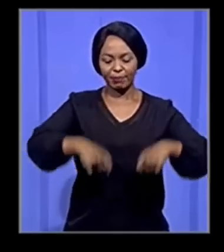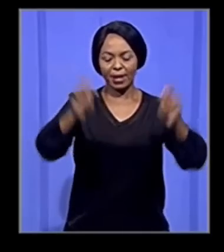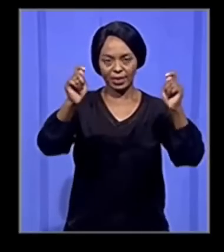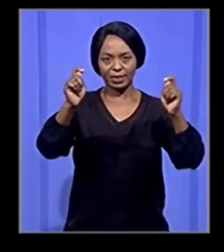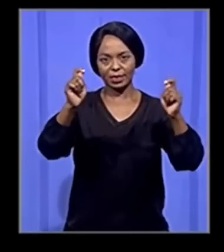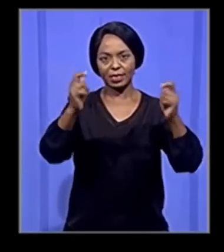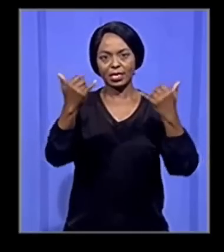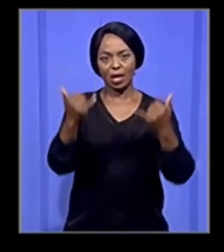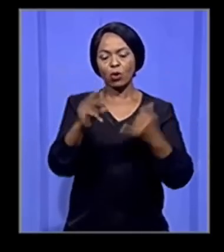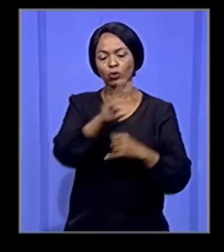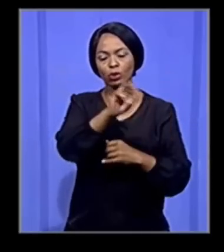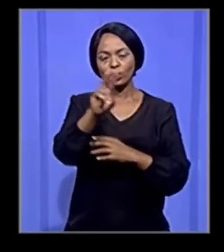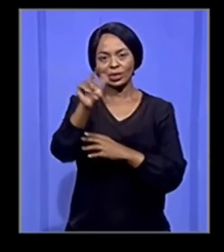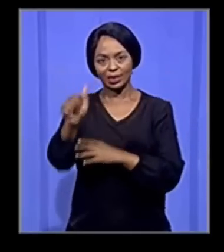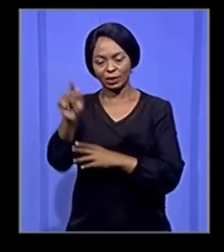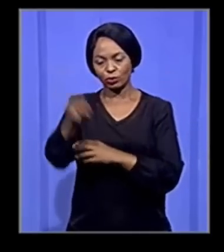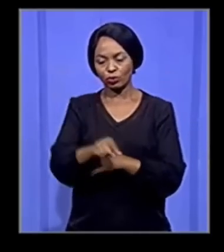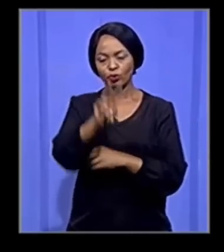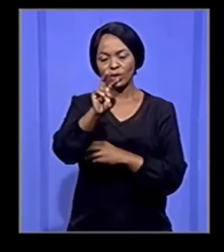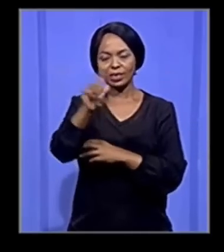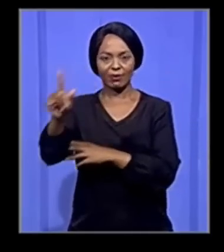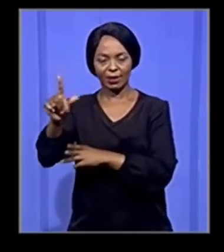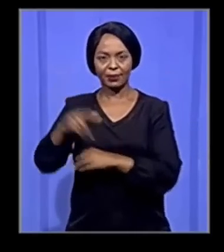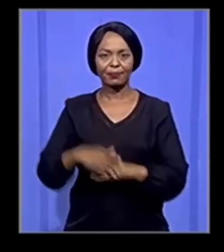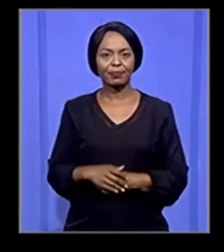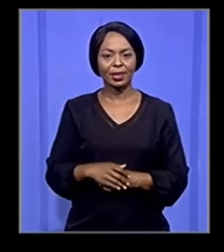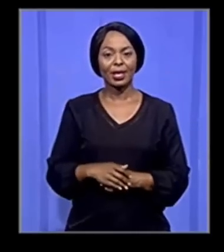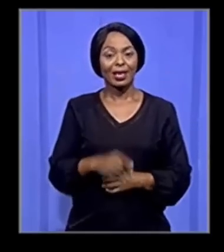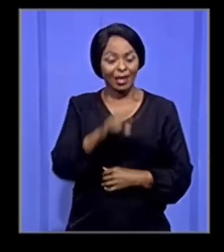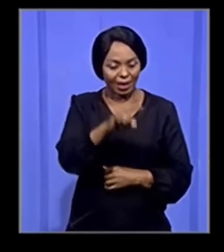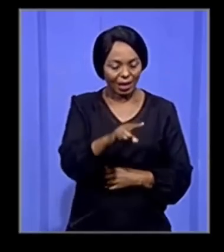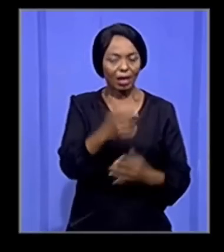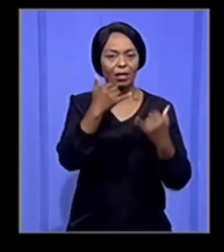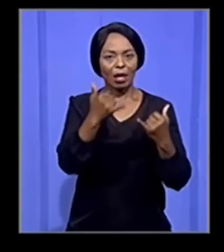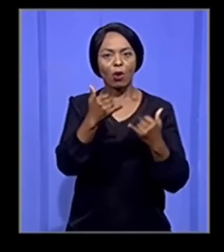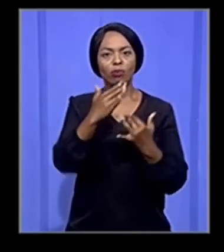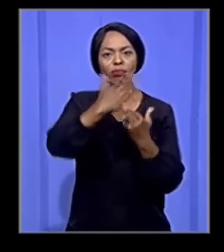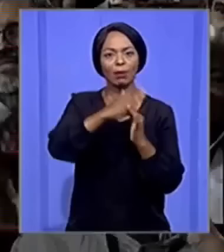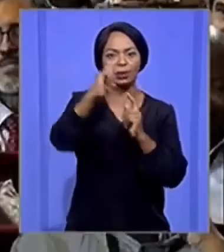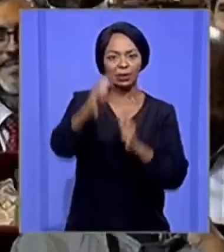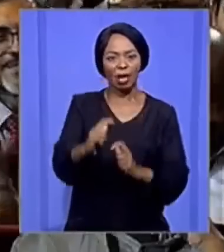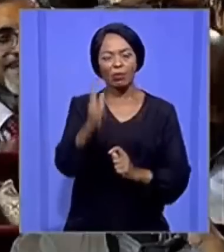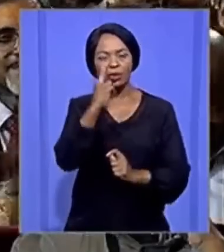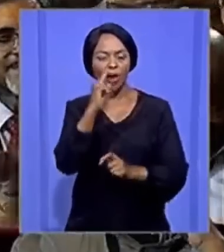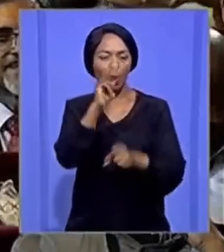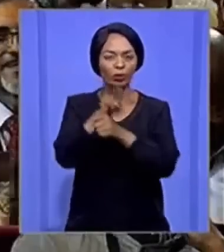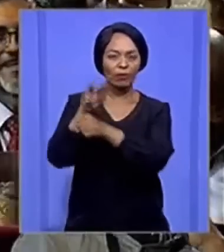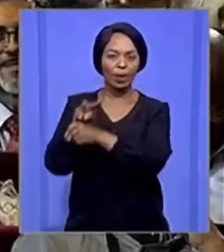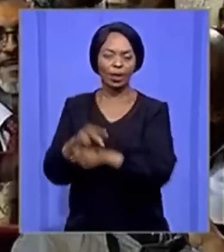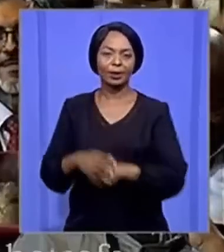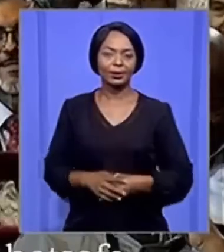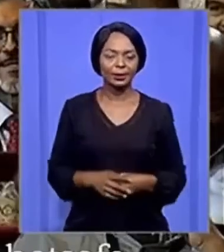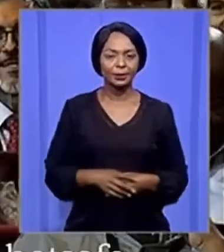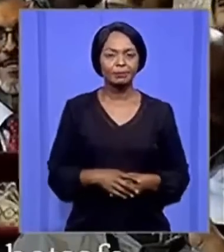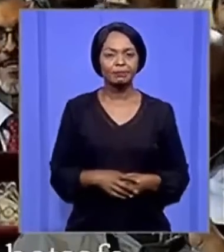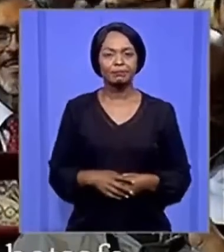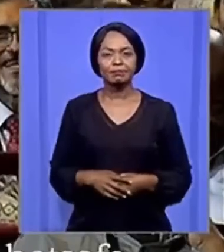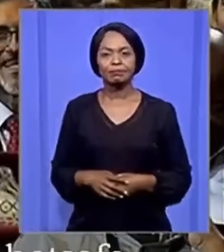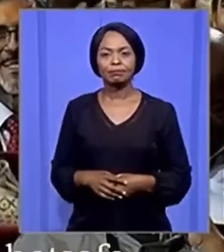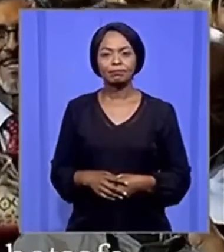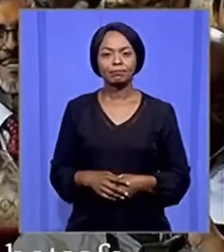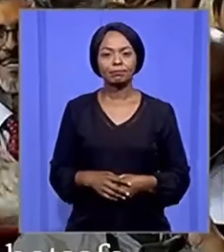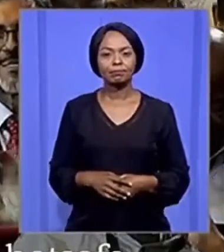year 2026-27, while capex cutbacks in the near term are observable. Lefapha la